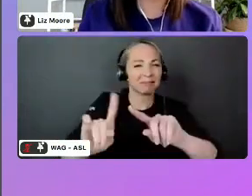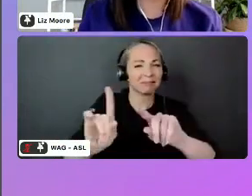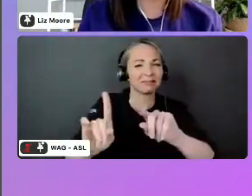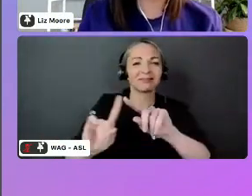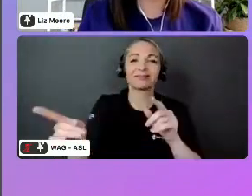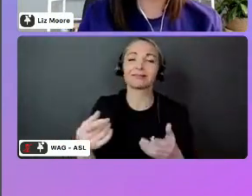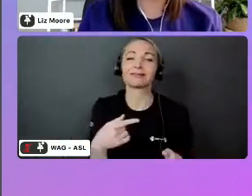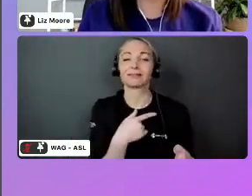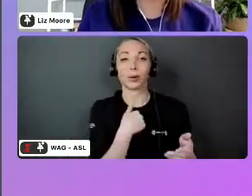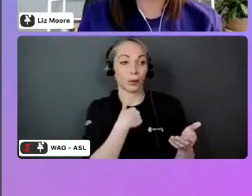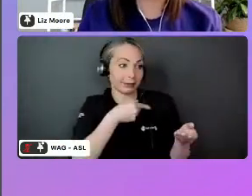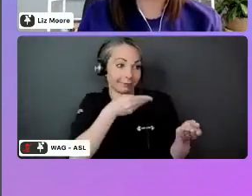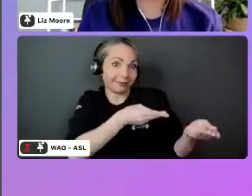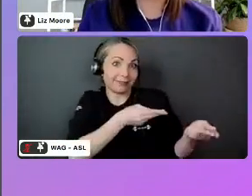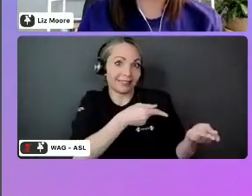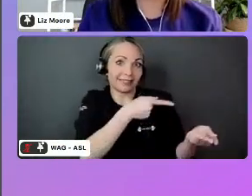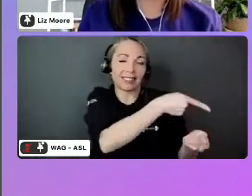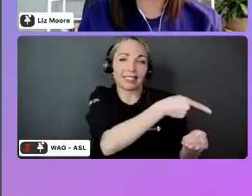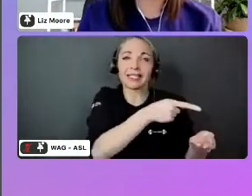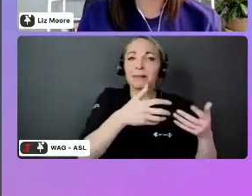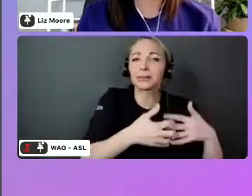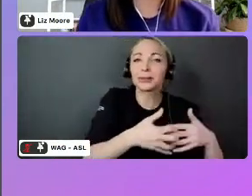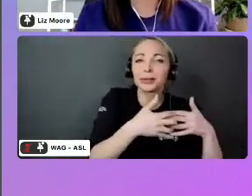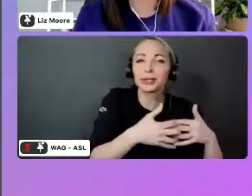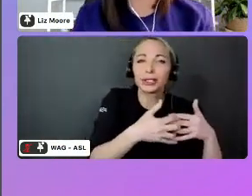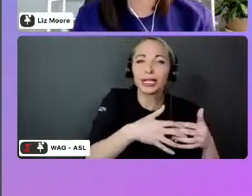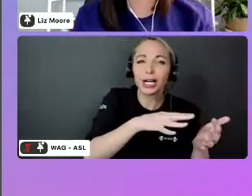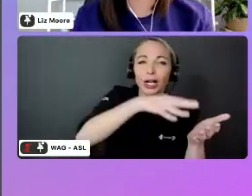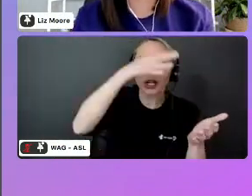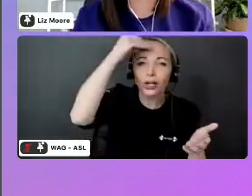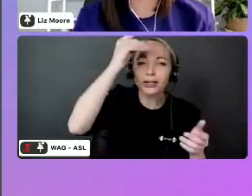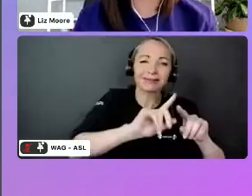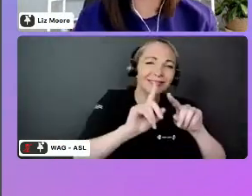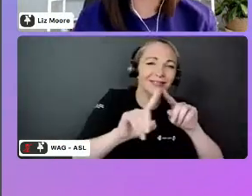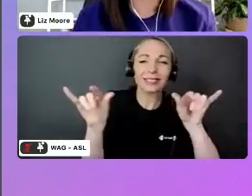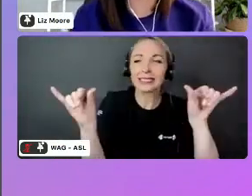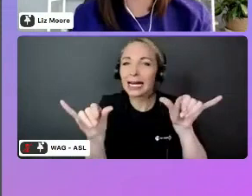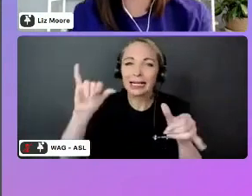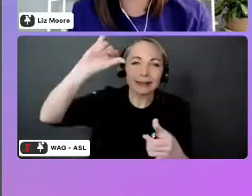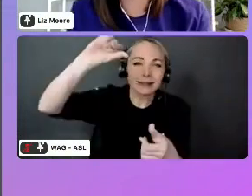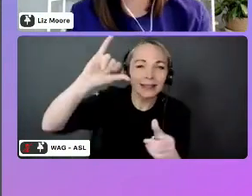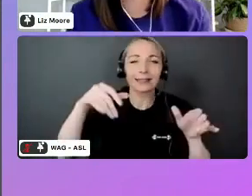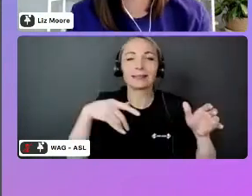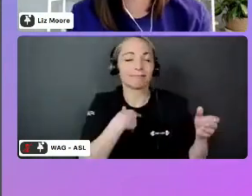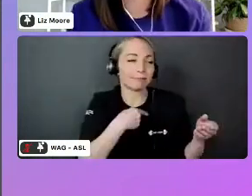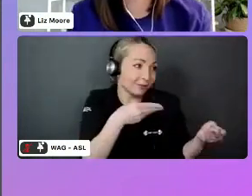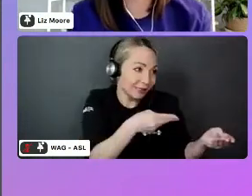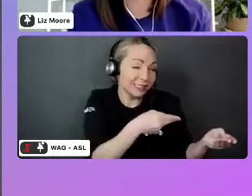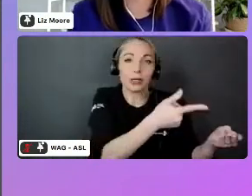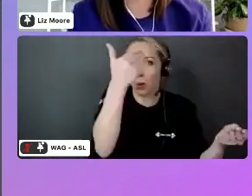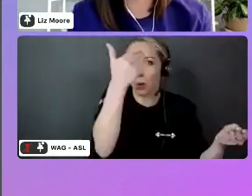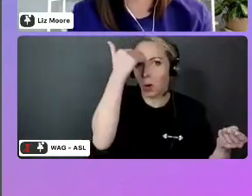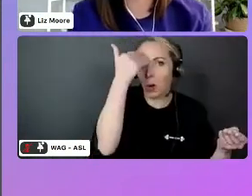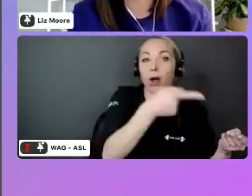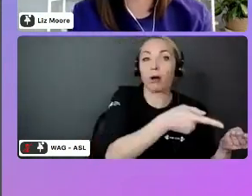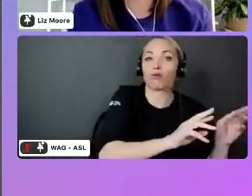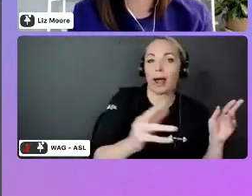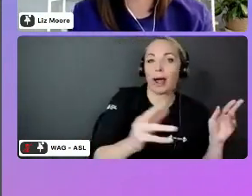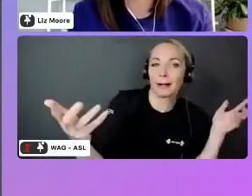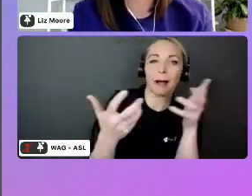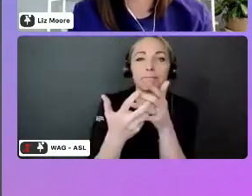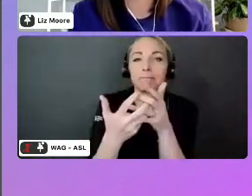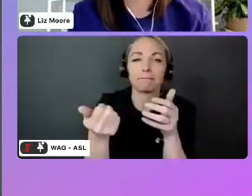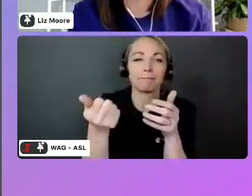aspect ratios and image sizes and web page sizes in our training set. And we should be able to handle just about anything that we